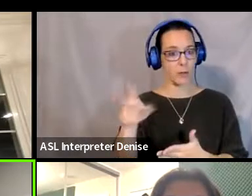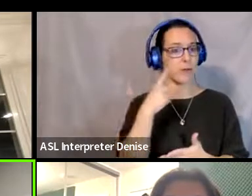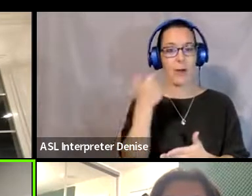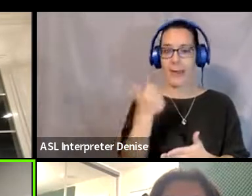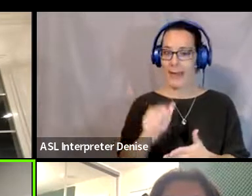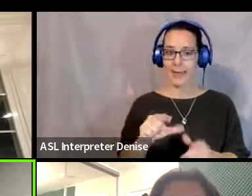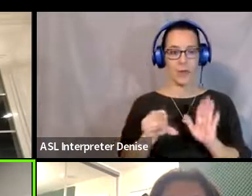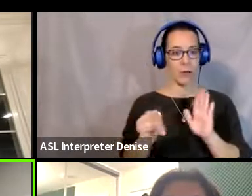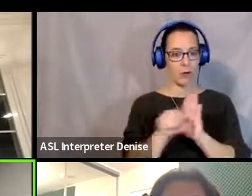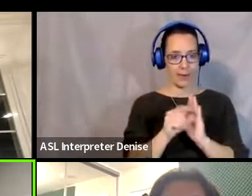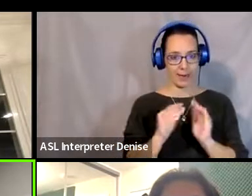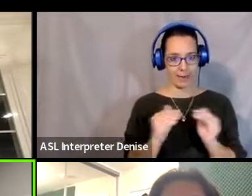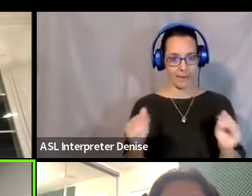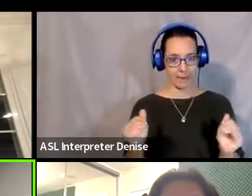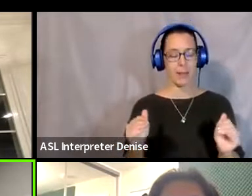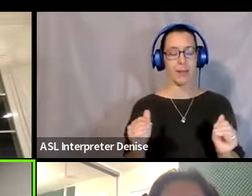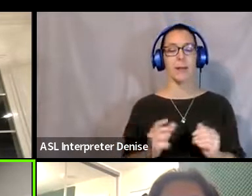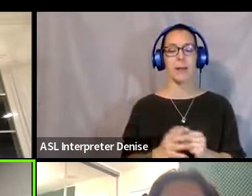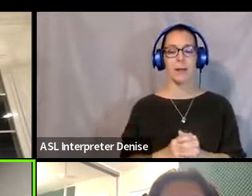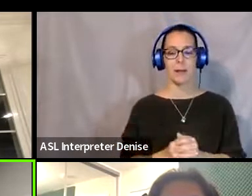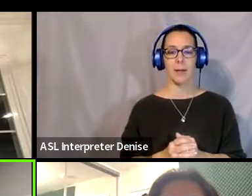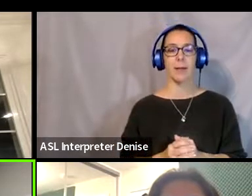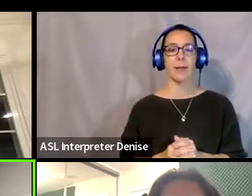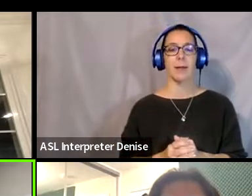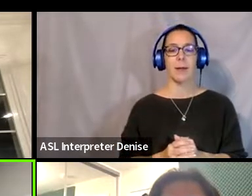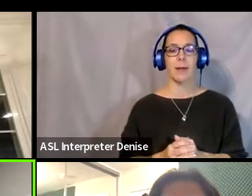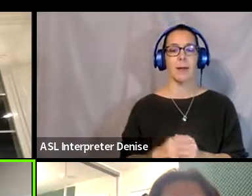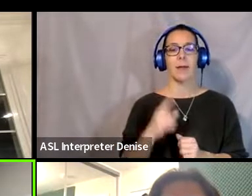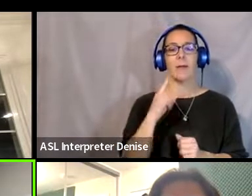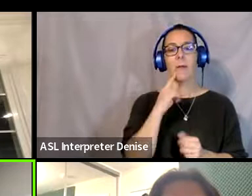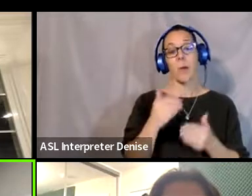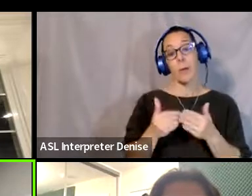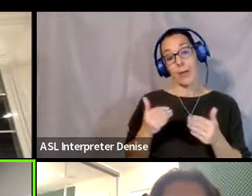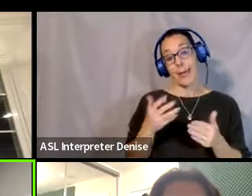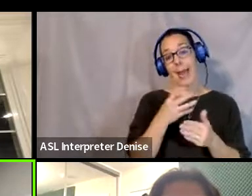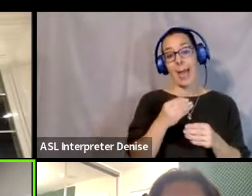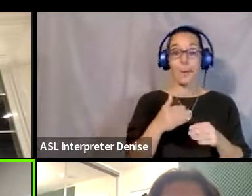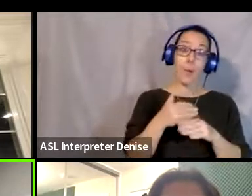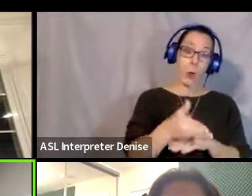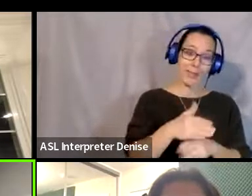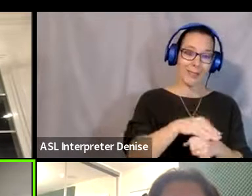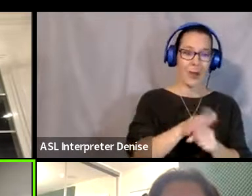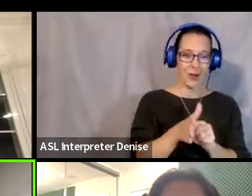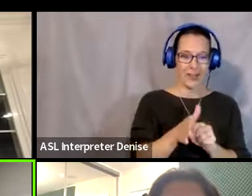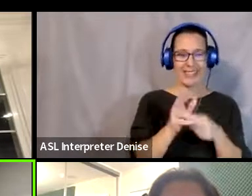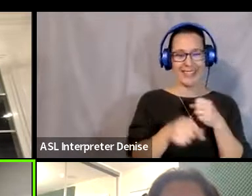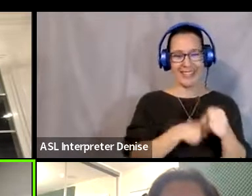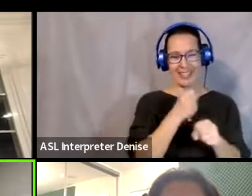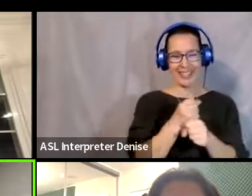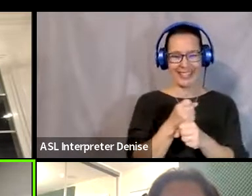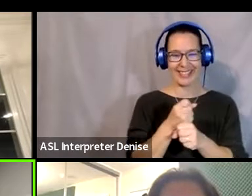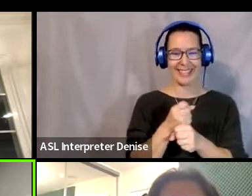level in pre and post-COVID years when we don't have to consider limiting some of them.